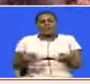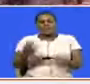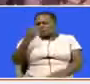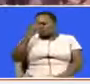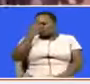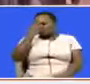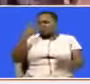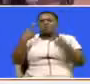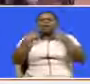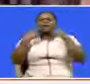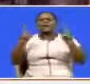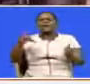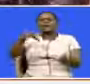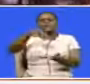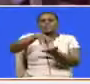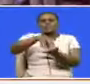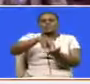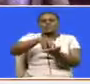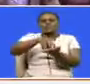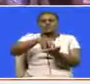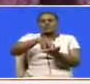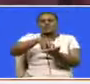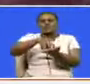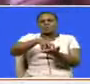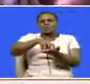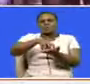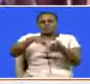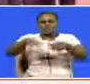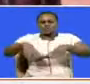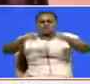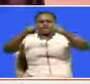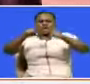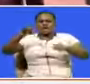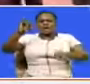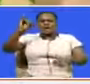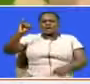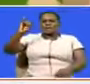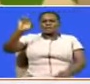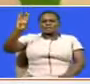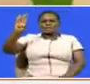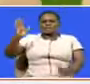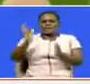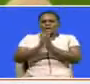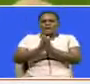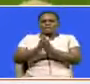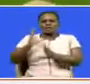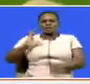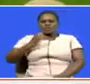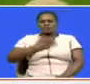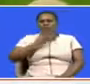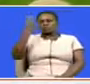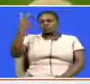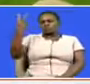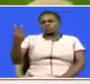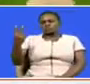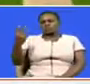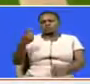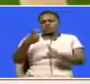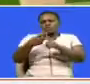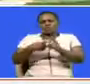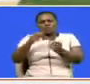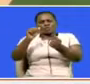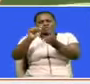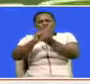Ruto ametangaza nafasi za kazi katika nafasi ya mwenyekiti wa IEBC na wajumbe wawili wa tume uchaguzi kuanzia